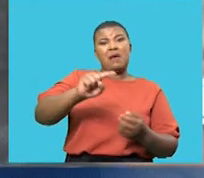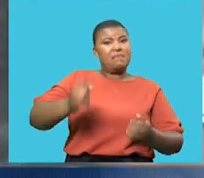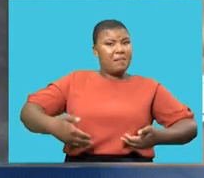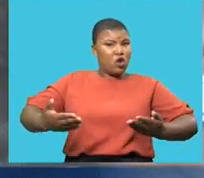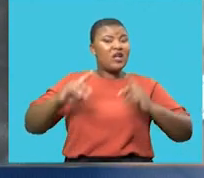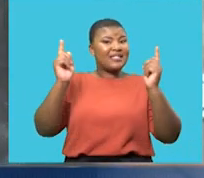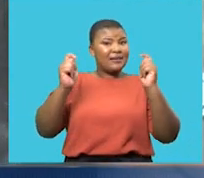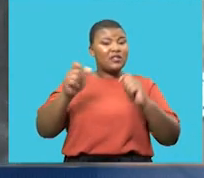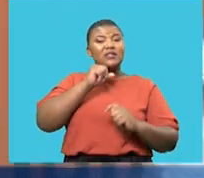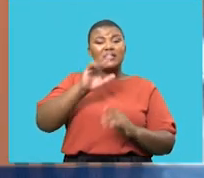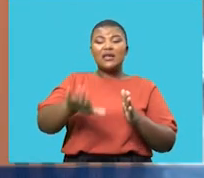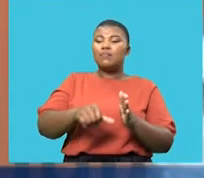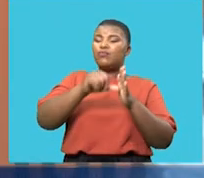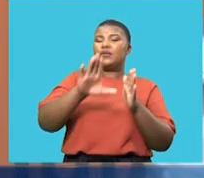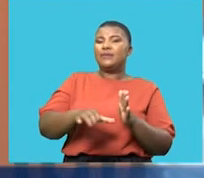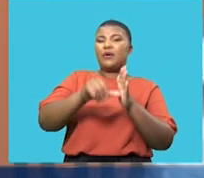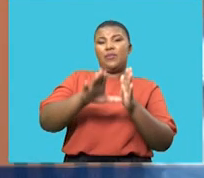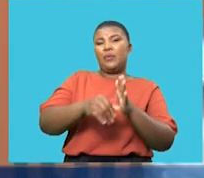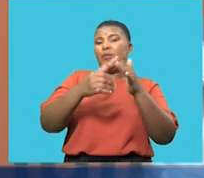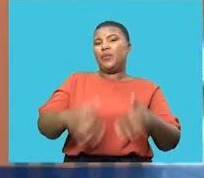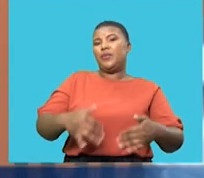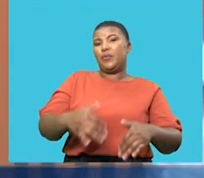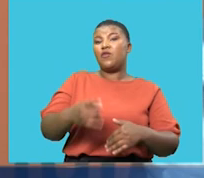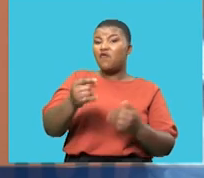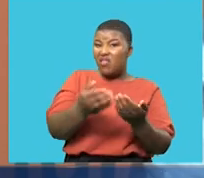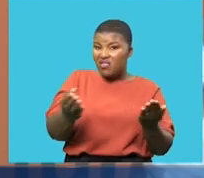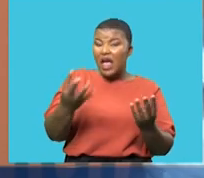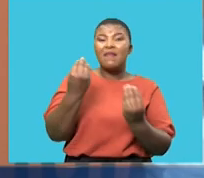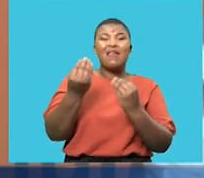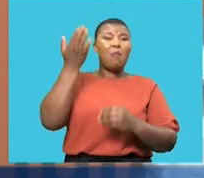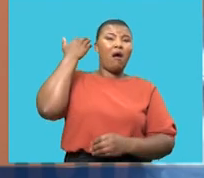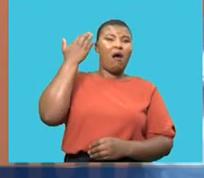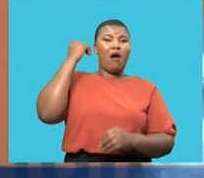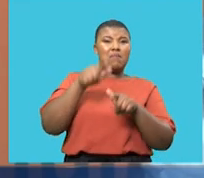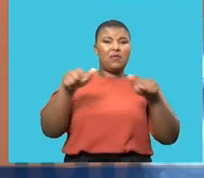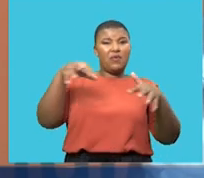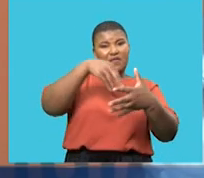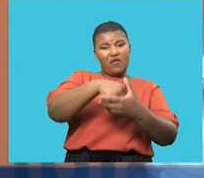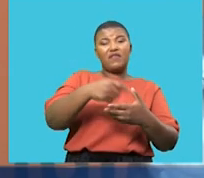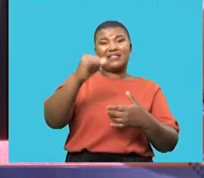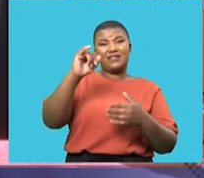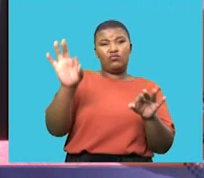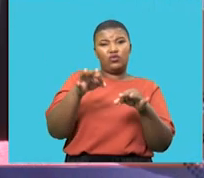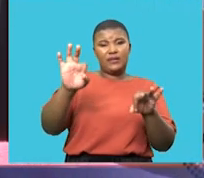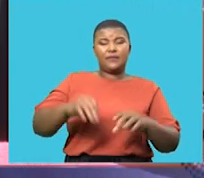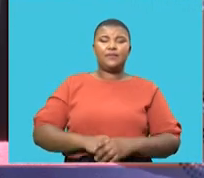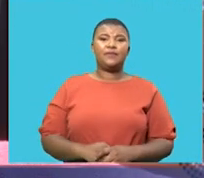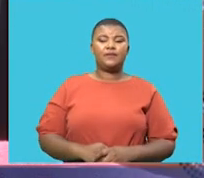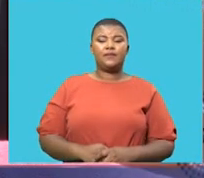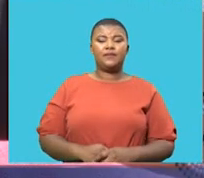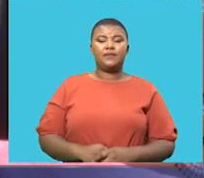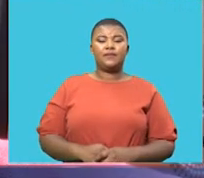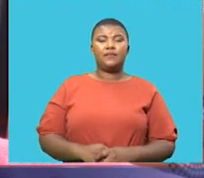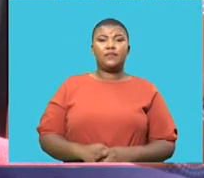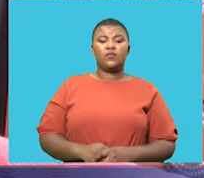he says they play a very crucial role, even for them, legends who are still in the game of music. A good